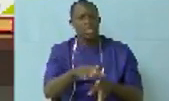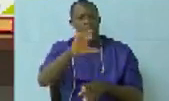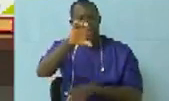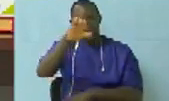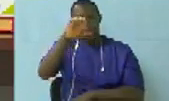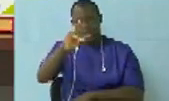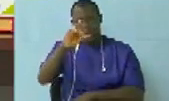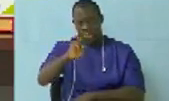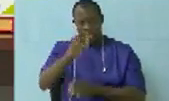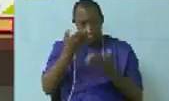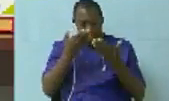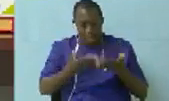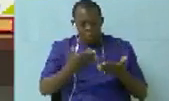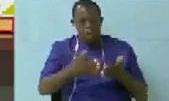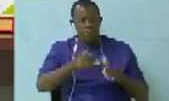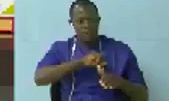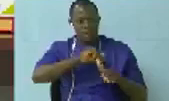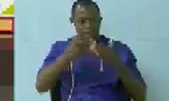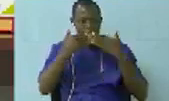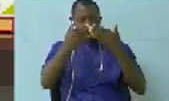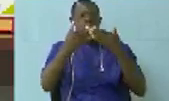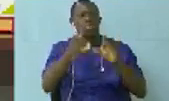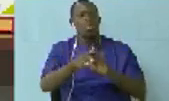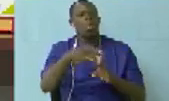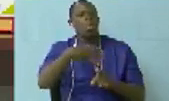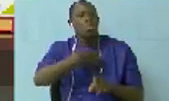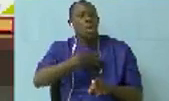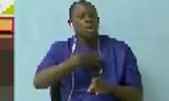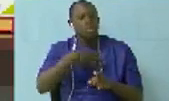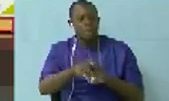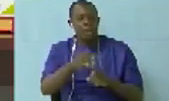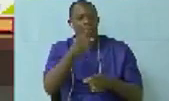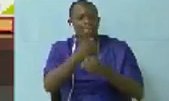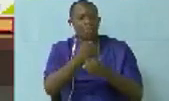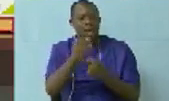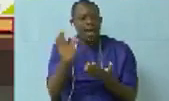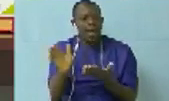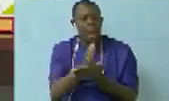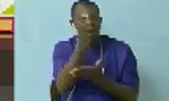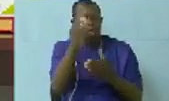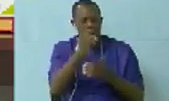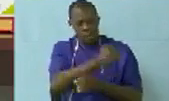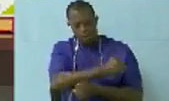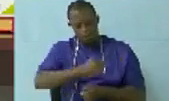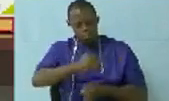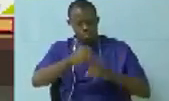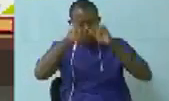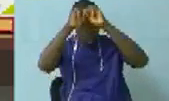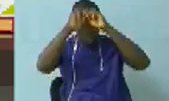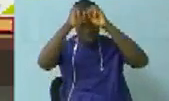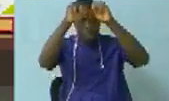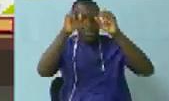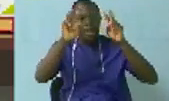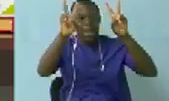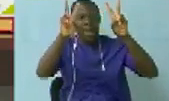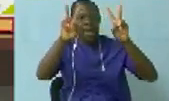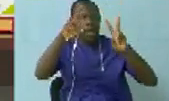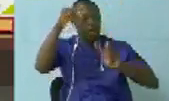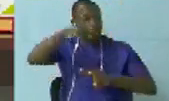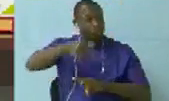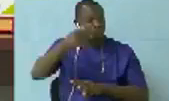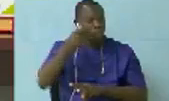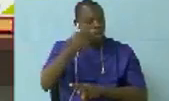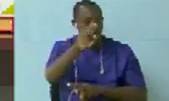CDS just informed me that he want to overthrow the government of Yajame today. Are you